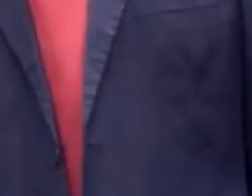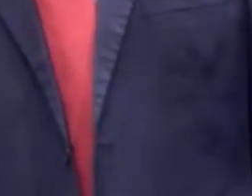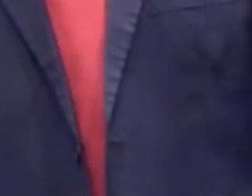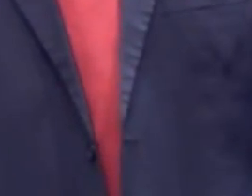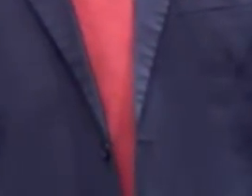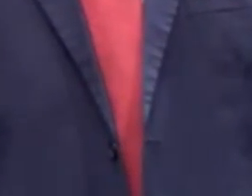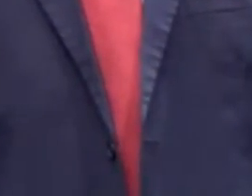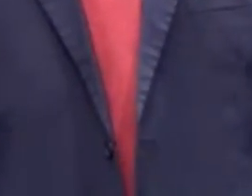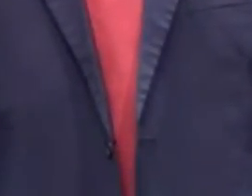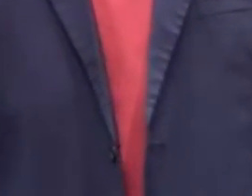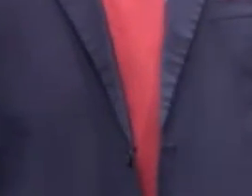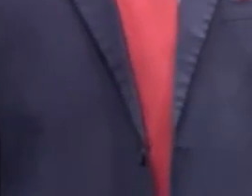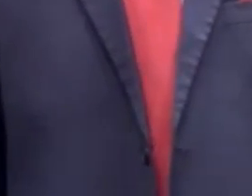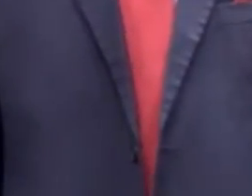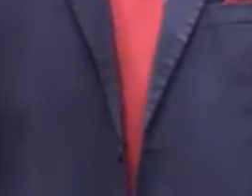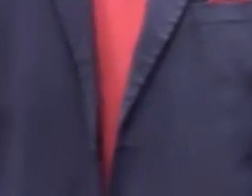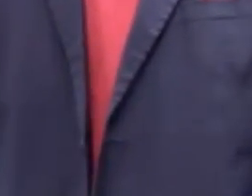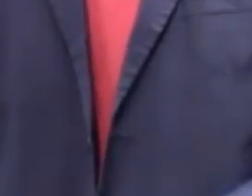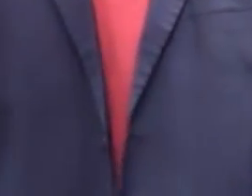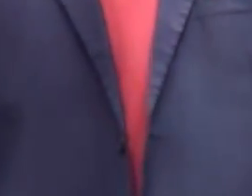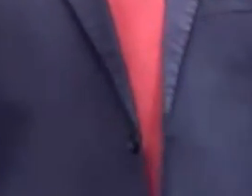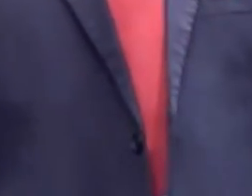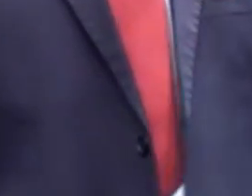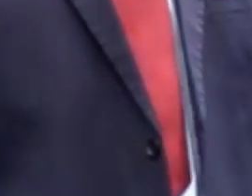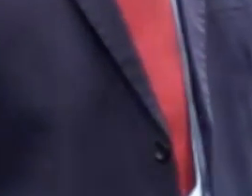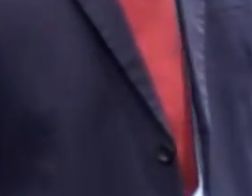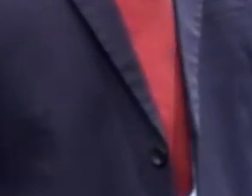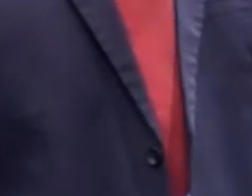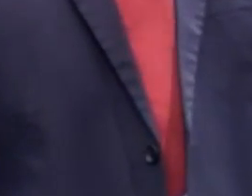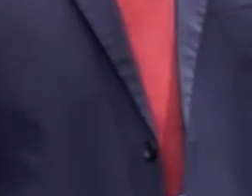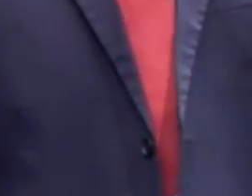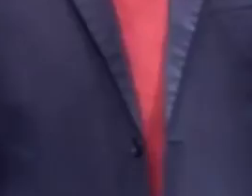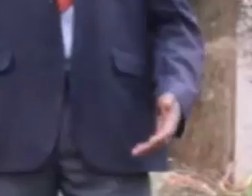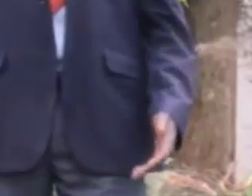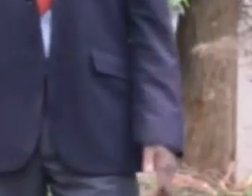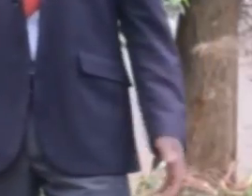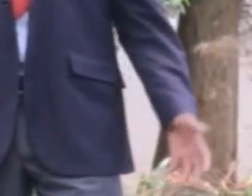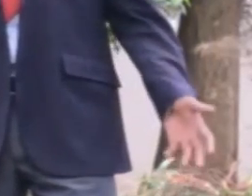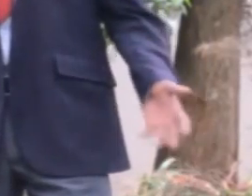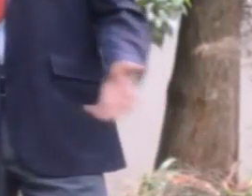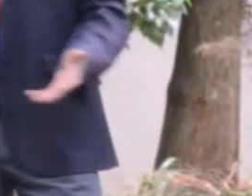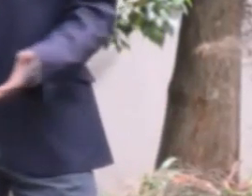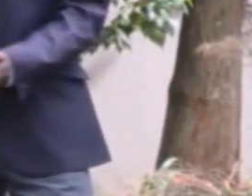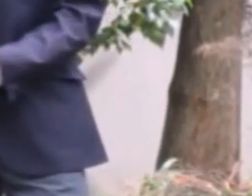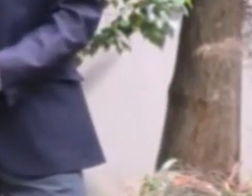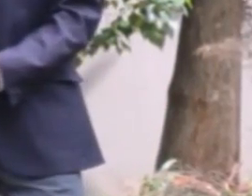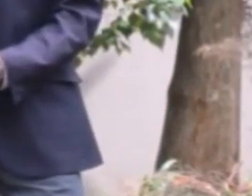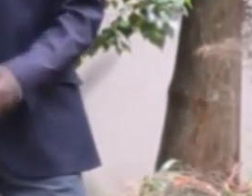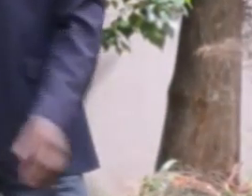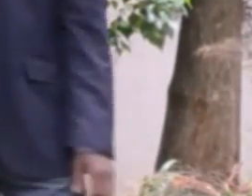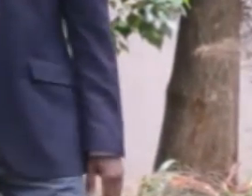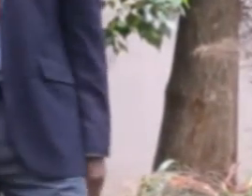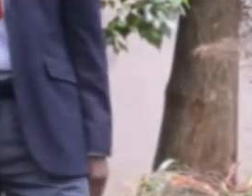child of God. We are the children of the heavenly King. We are the sons